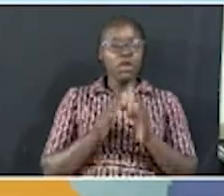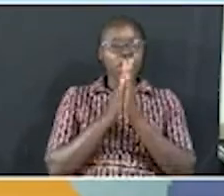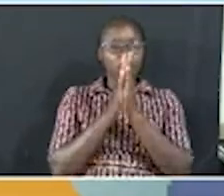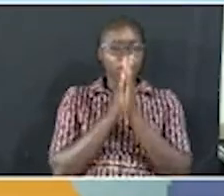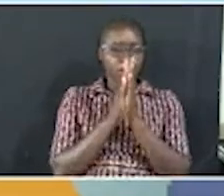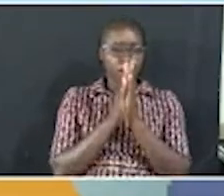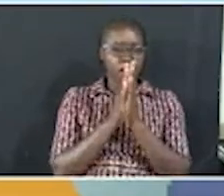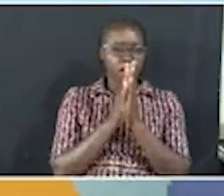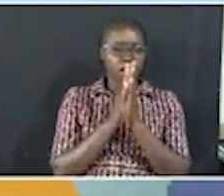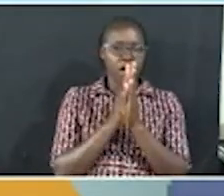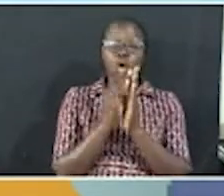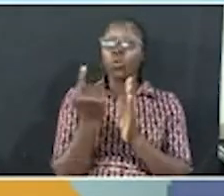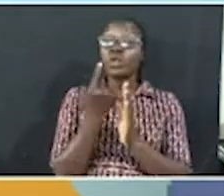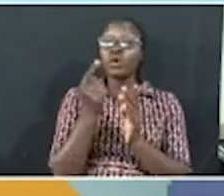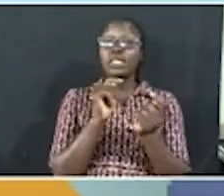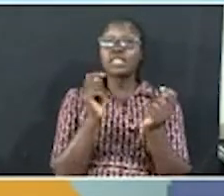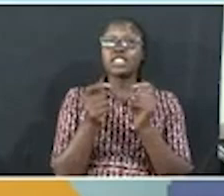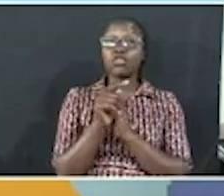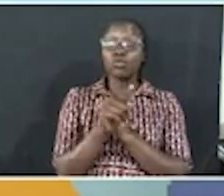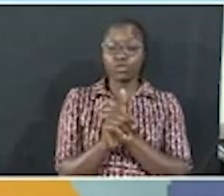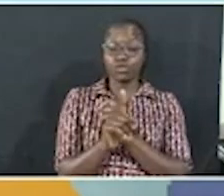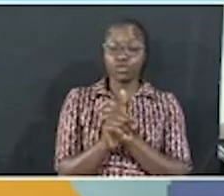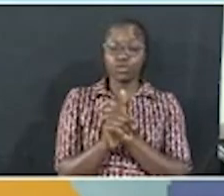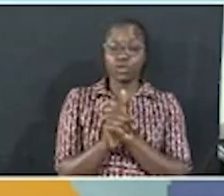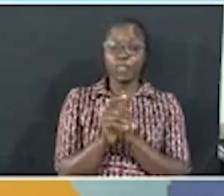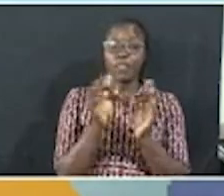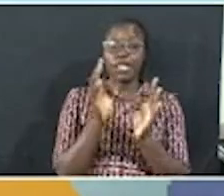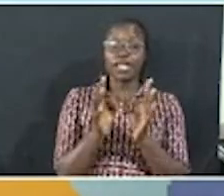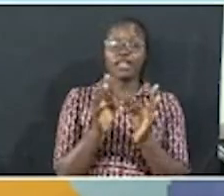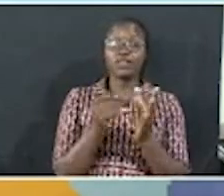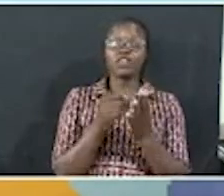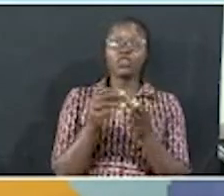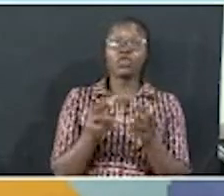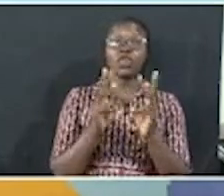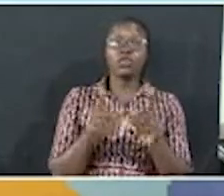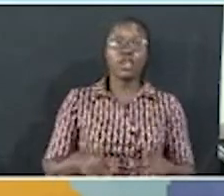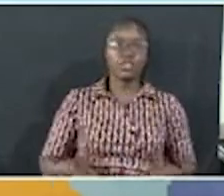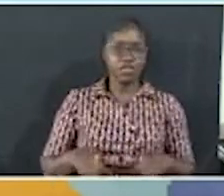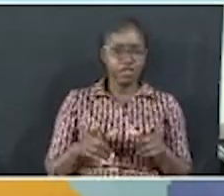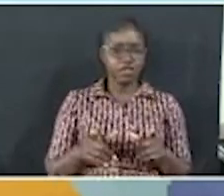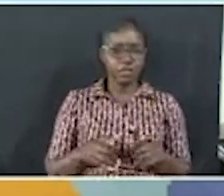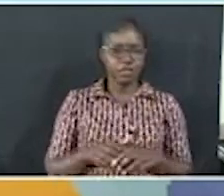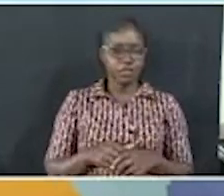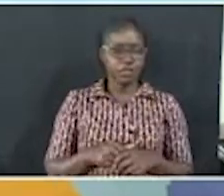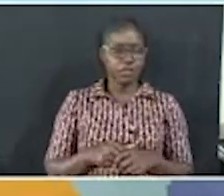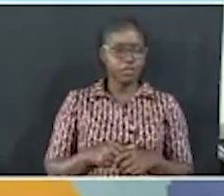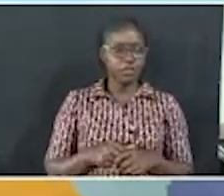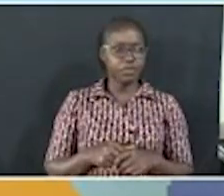Prayer will only transform you if it is your way of life.